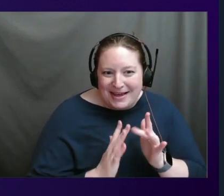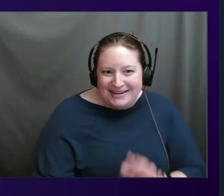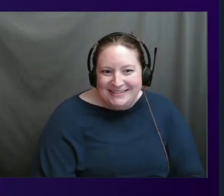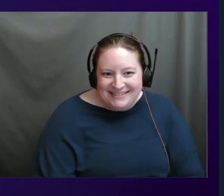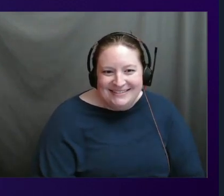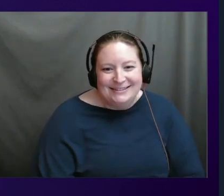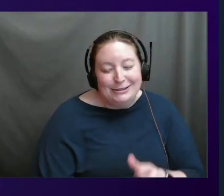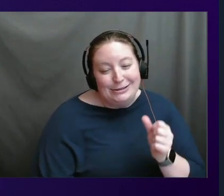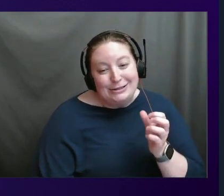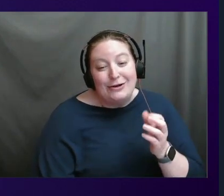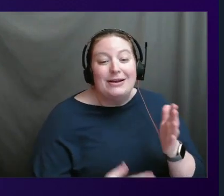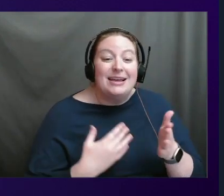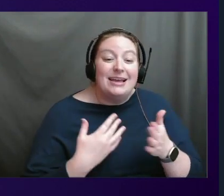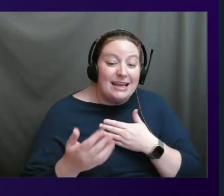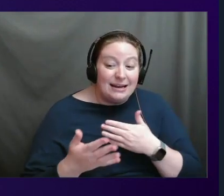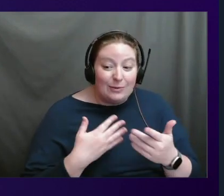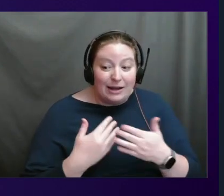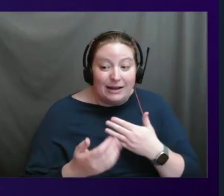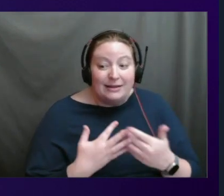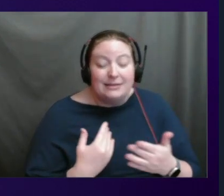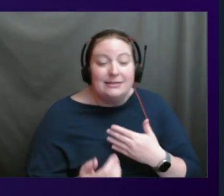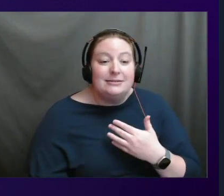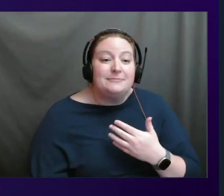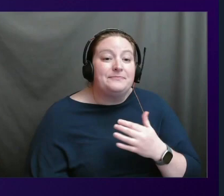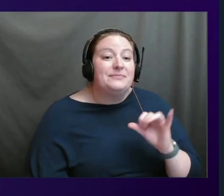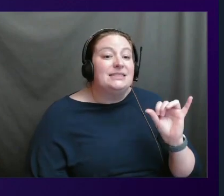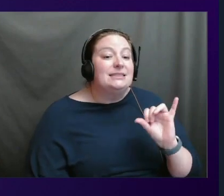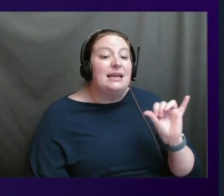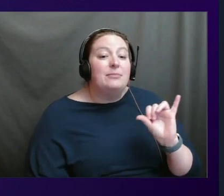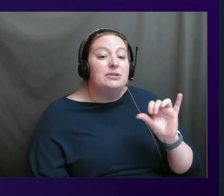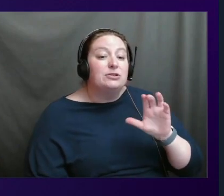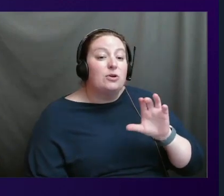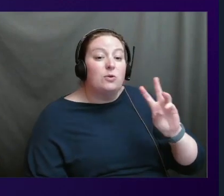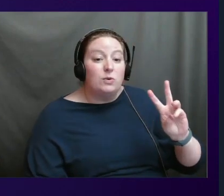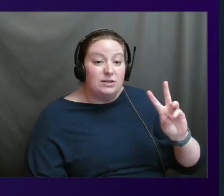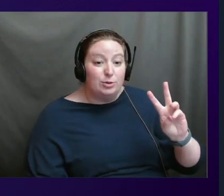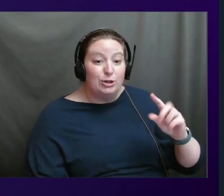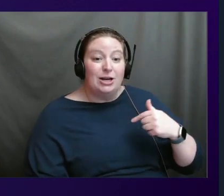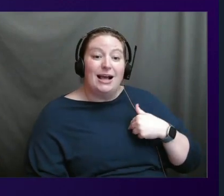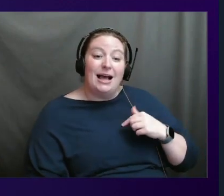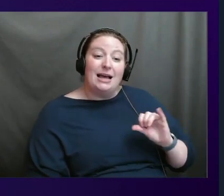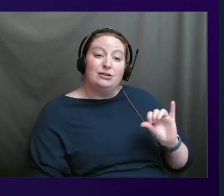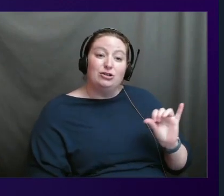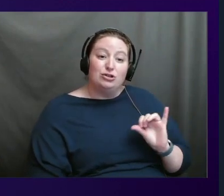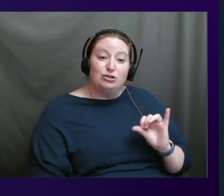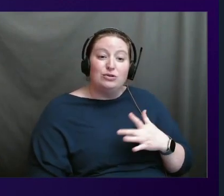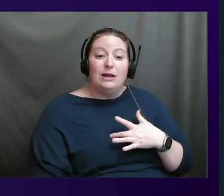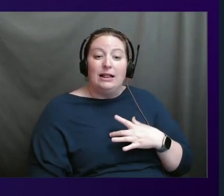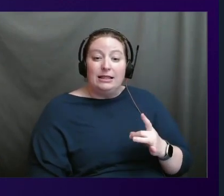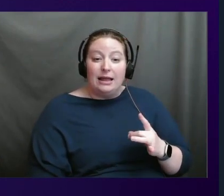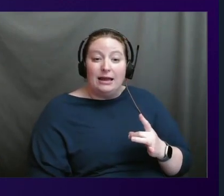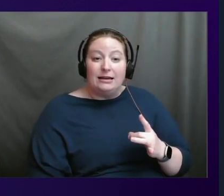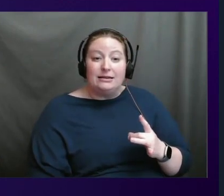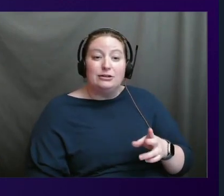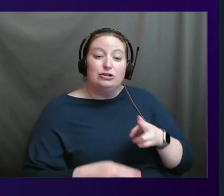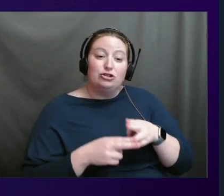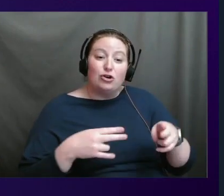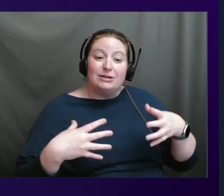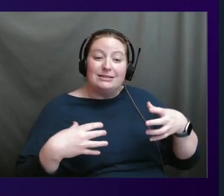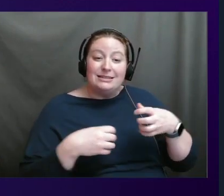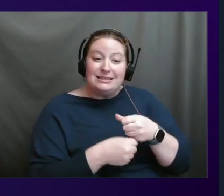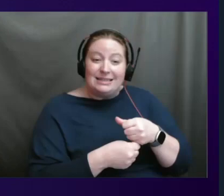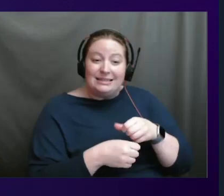Anyway, much like Code Whisperer, I too like short, succinct